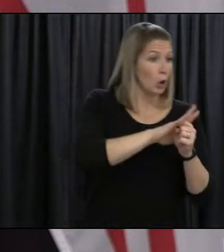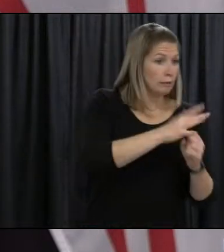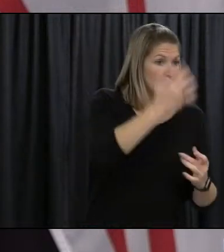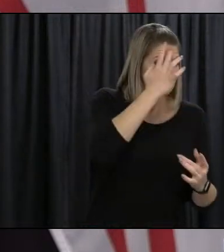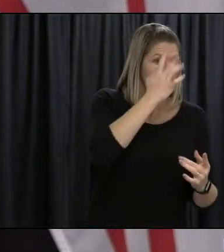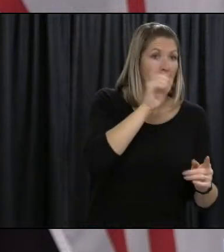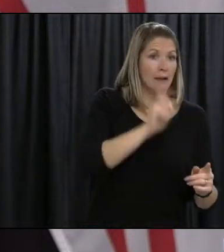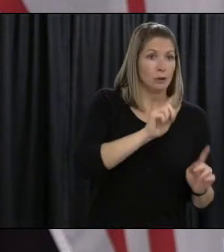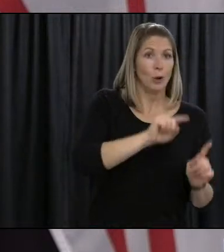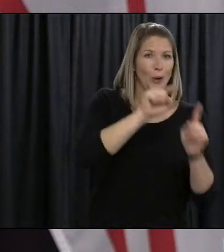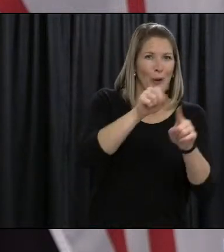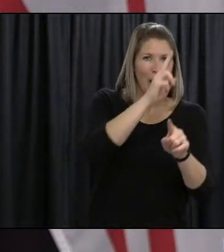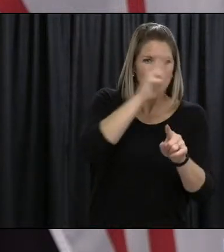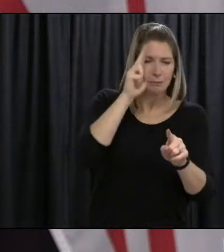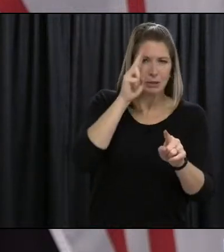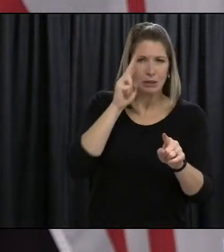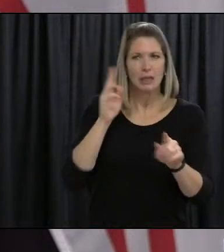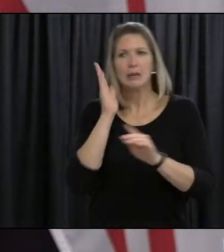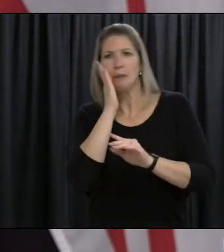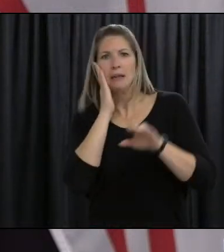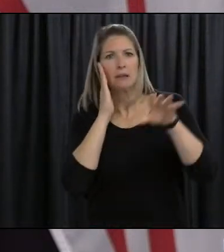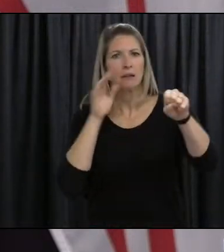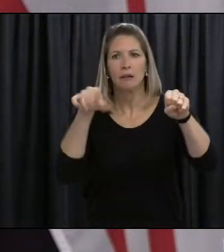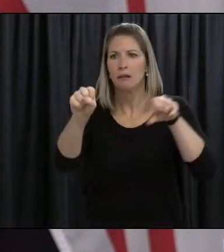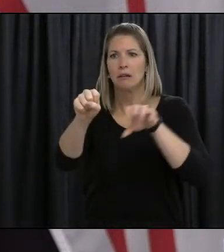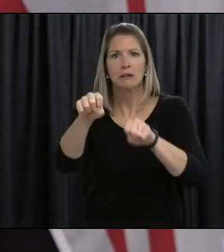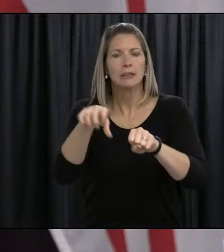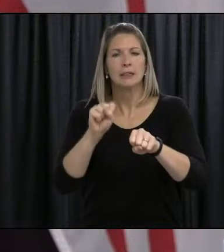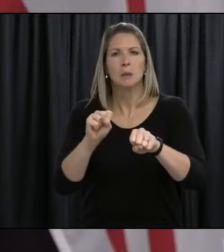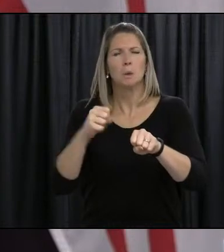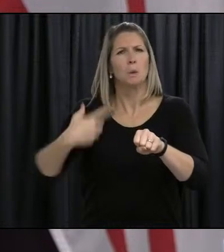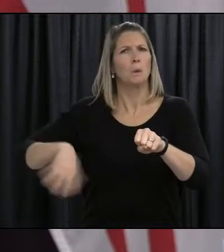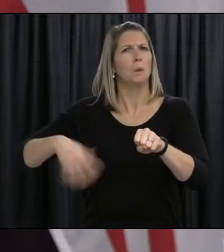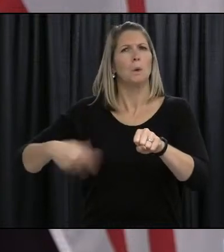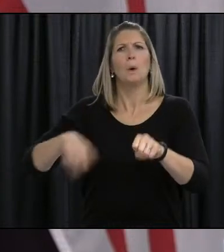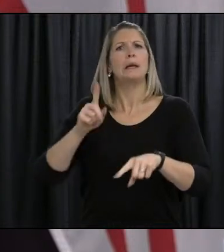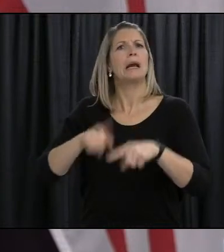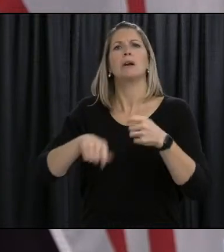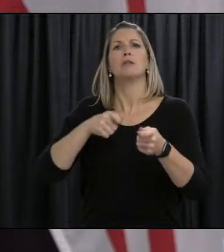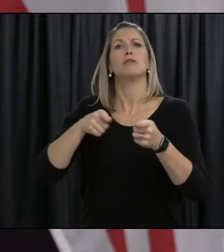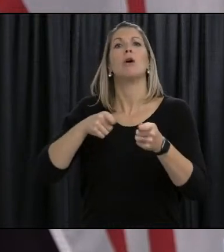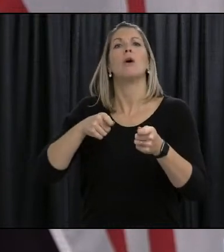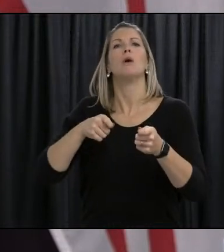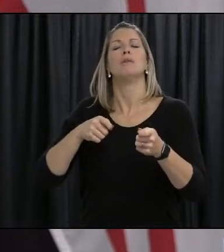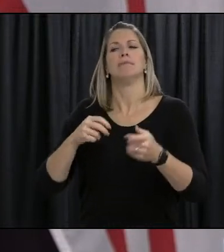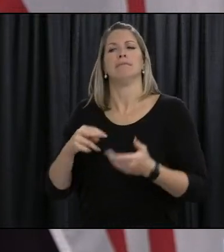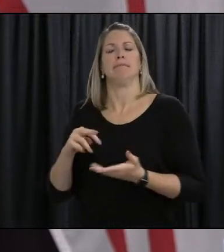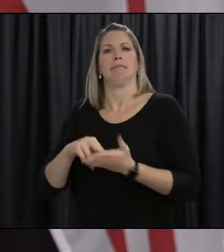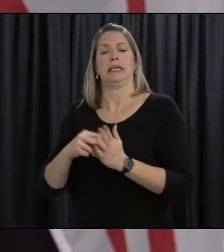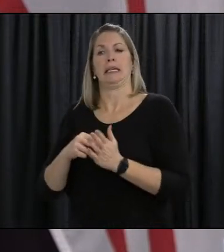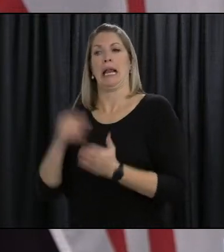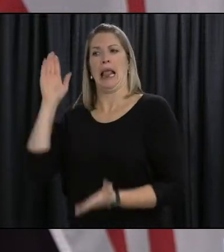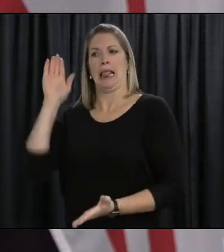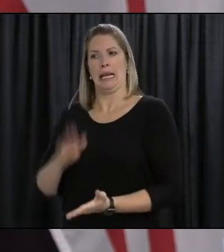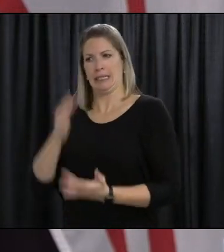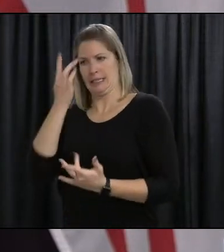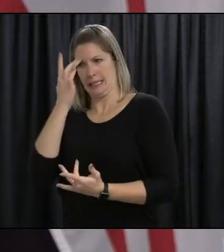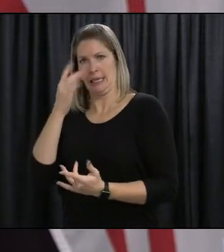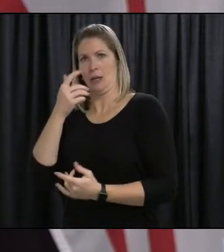too. So again, on that flu topic, Eastern Health are